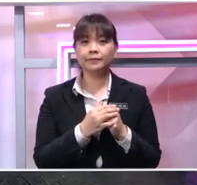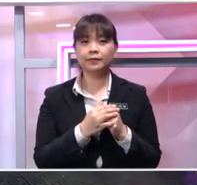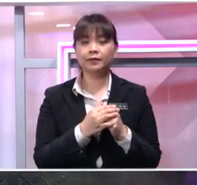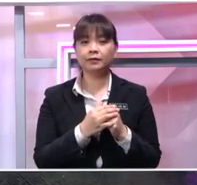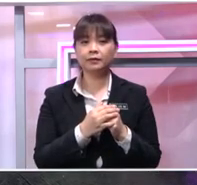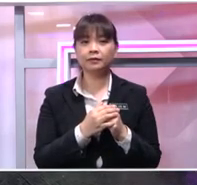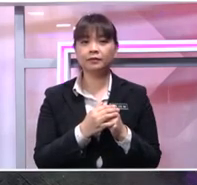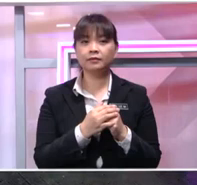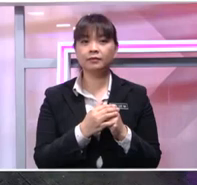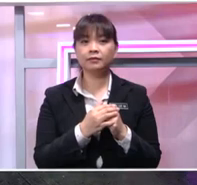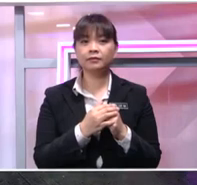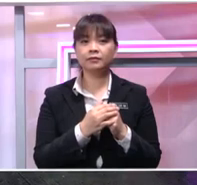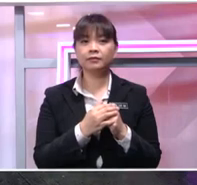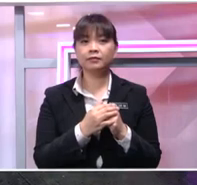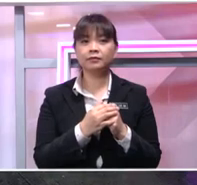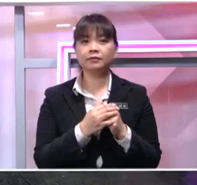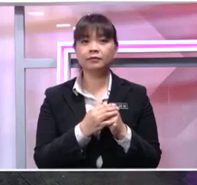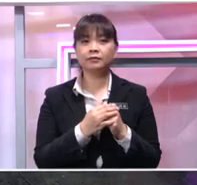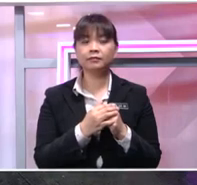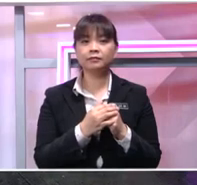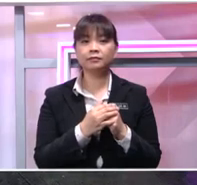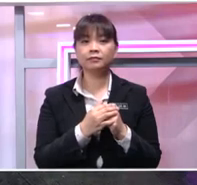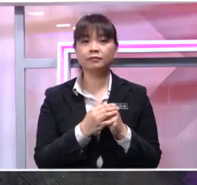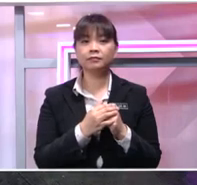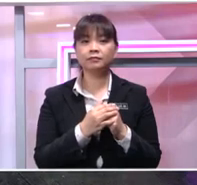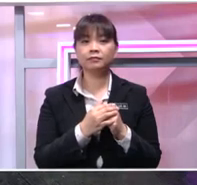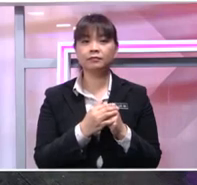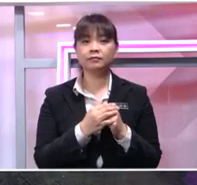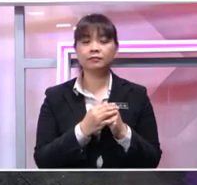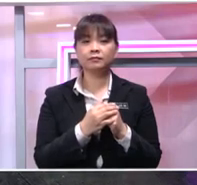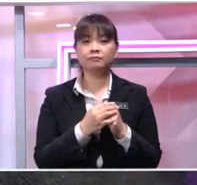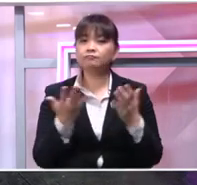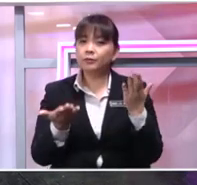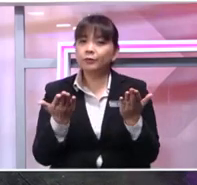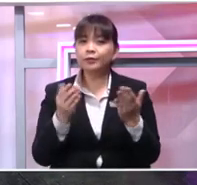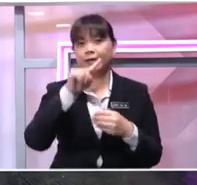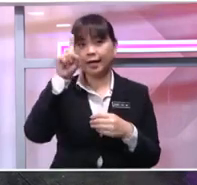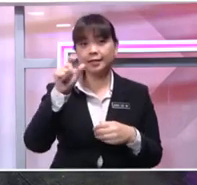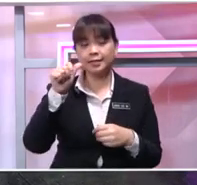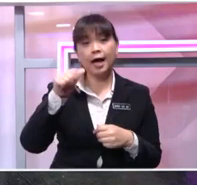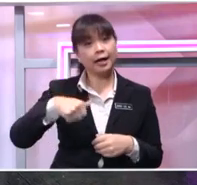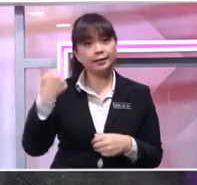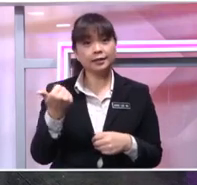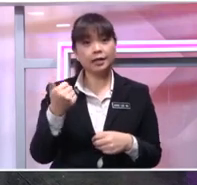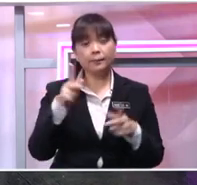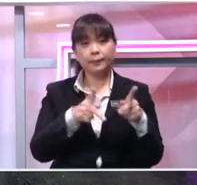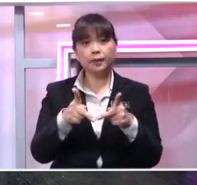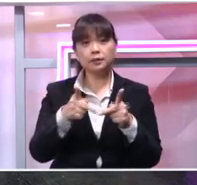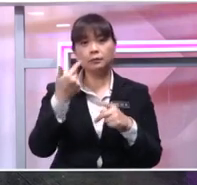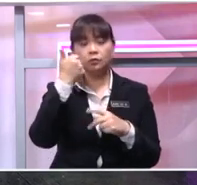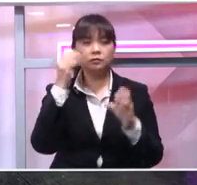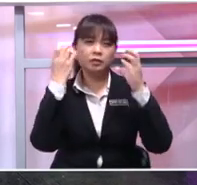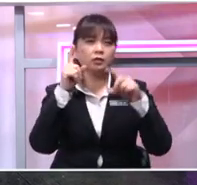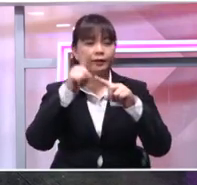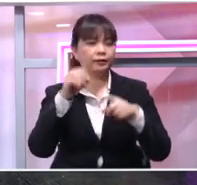Is there a problem with the... Internet connection? Maybe we can ask someone else first to answer the question. Okay. Can someone replace